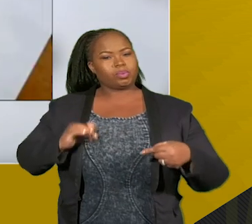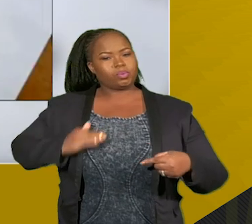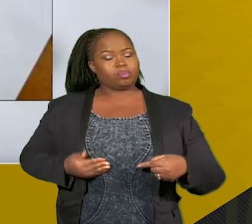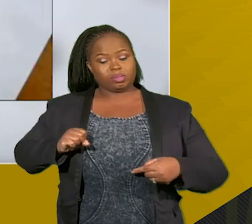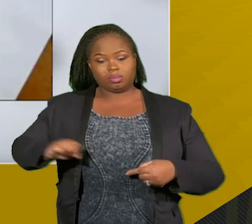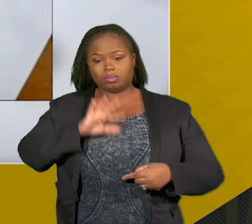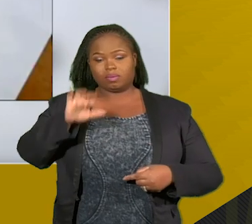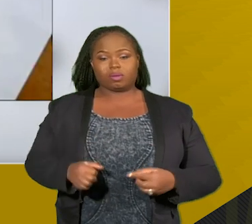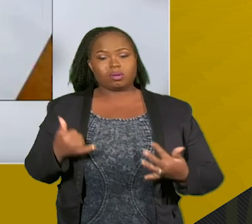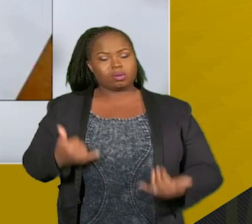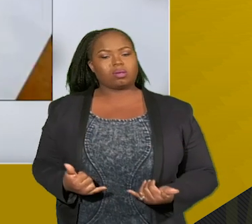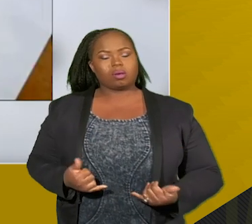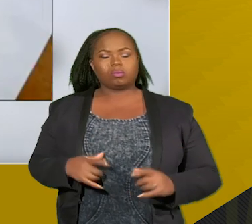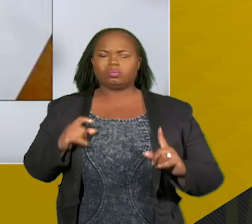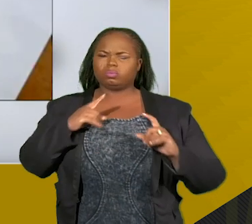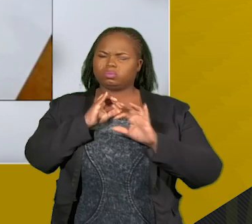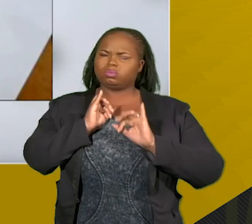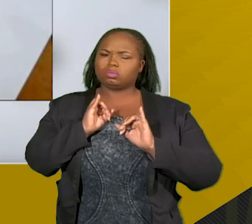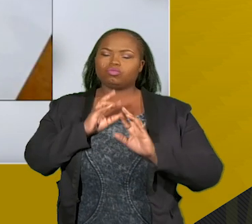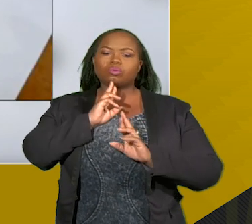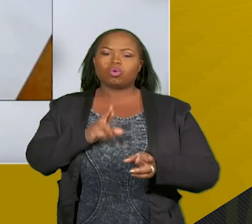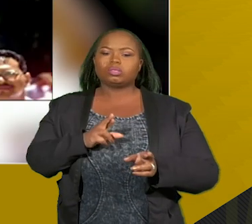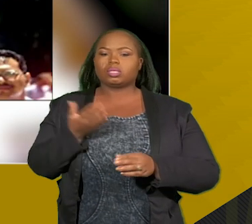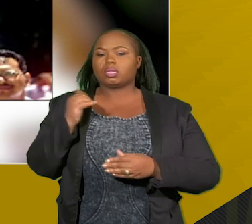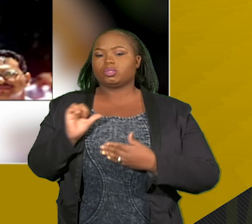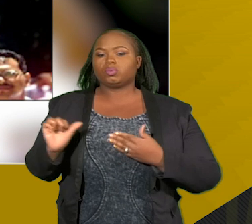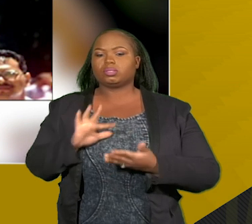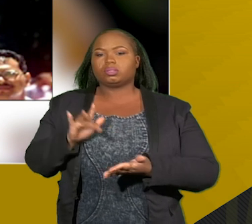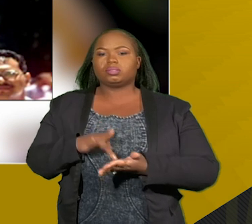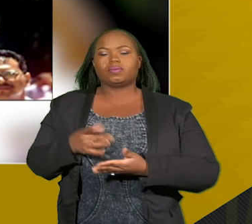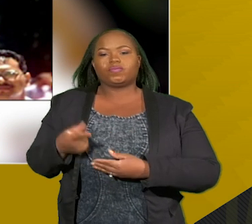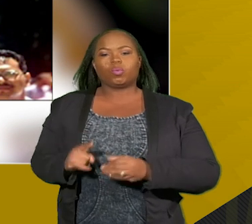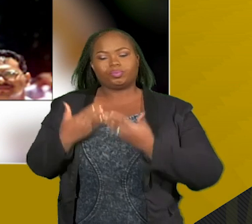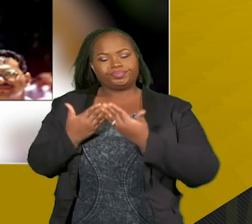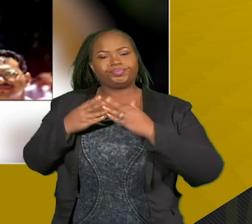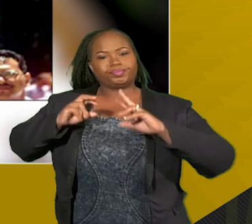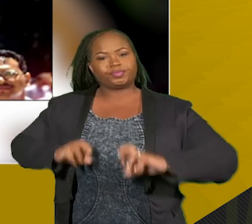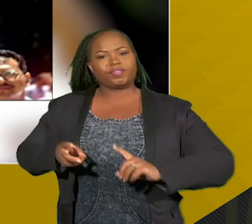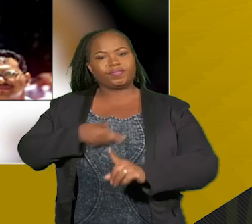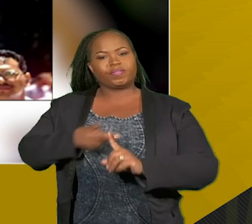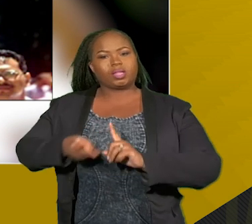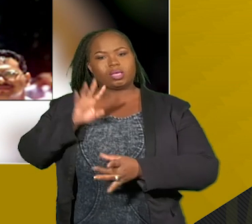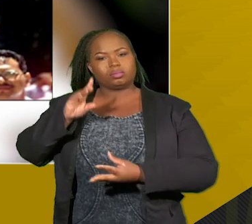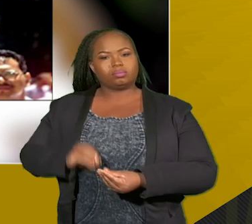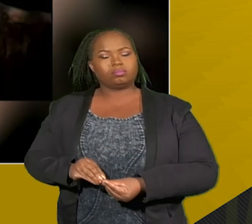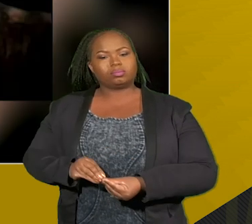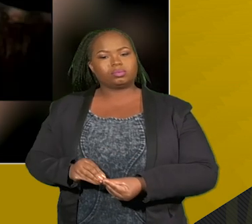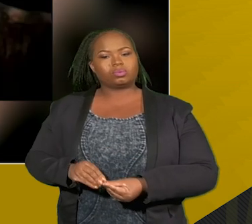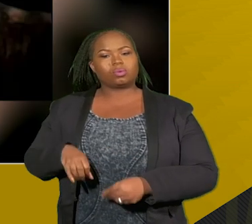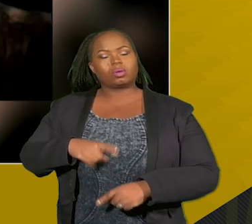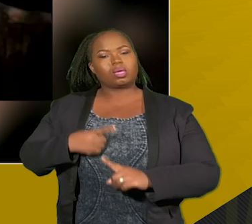country in crisis report, was released last week by the Center for the Study of Violence and Reconciliation and Oxfam